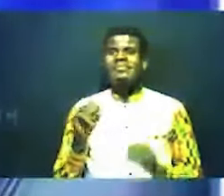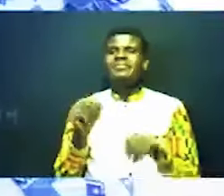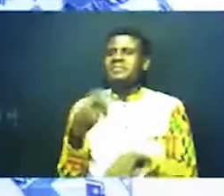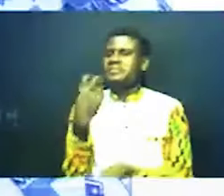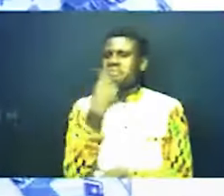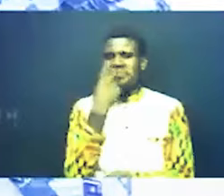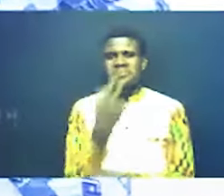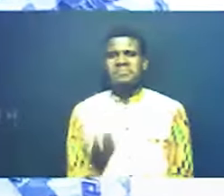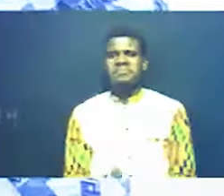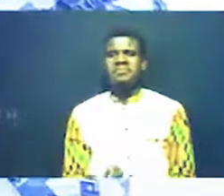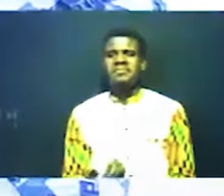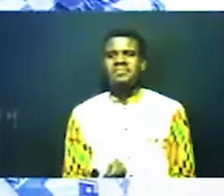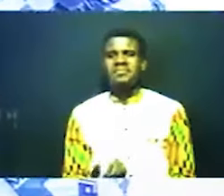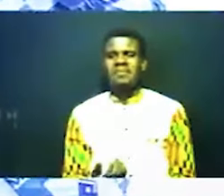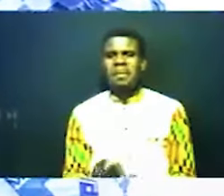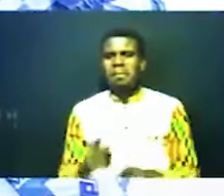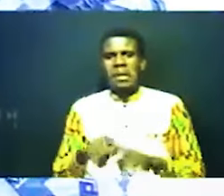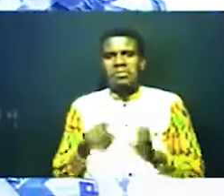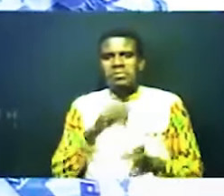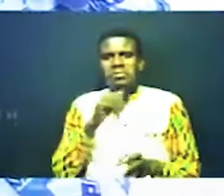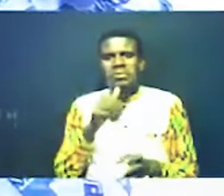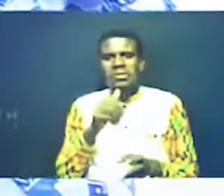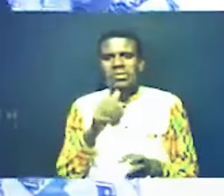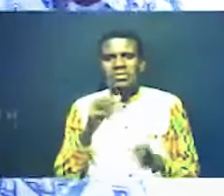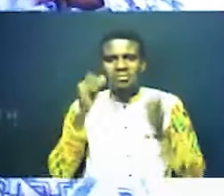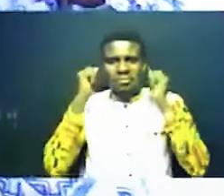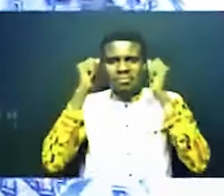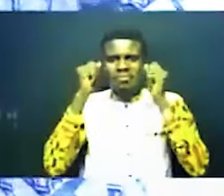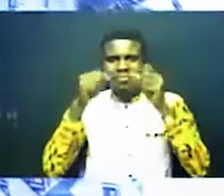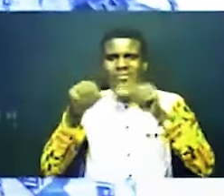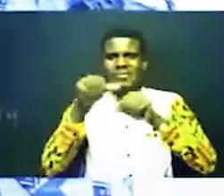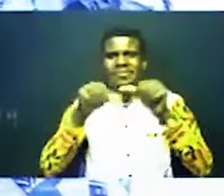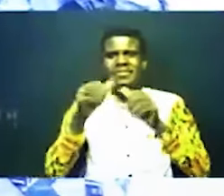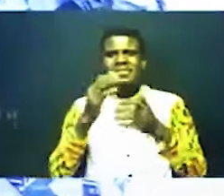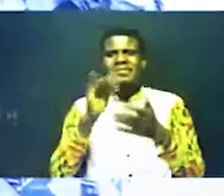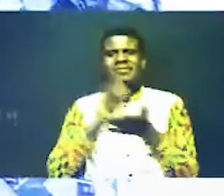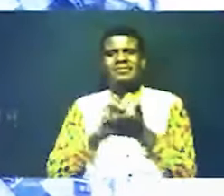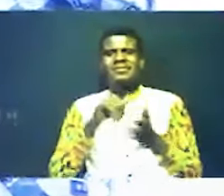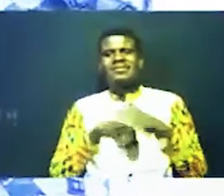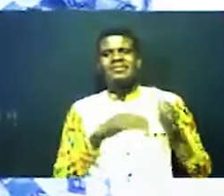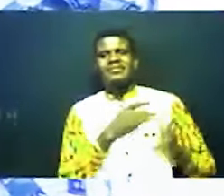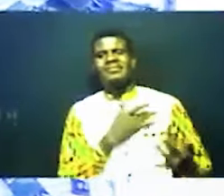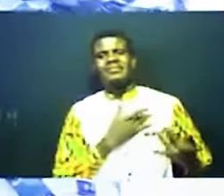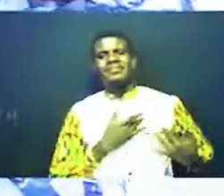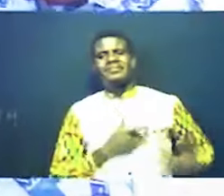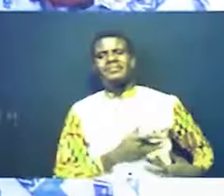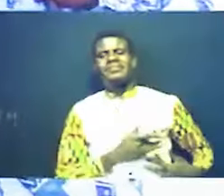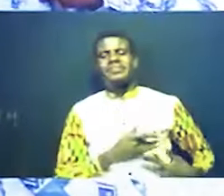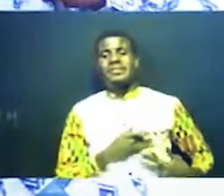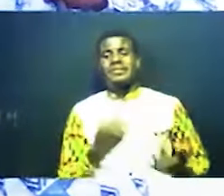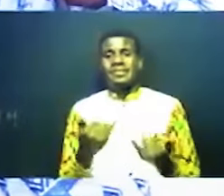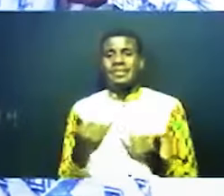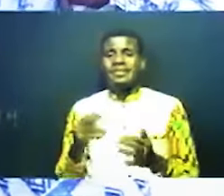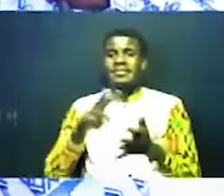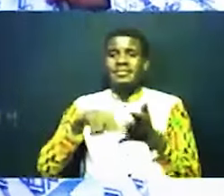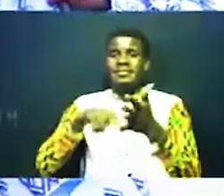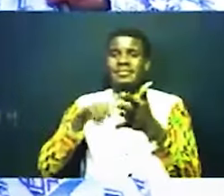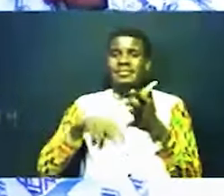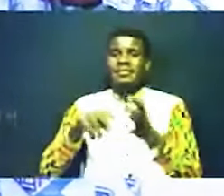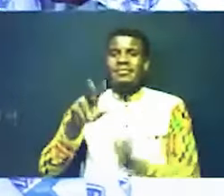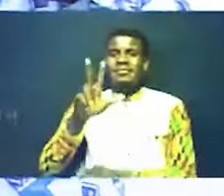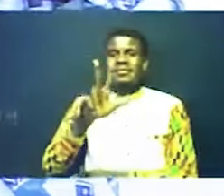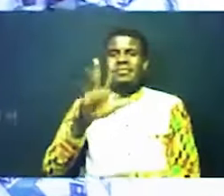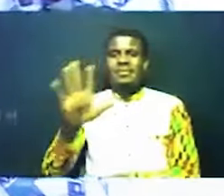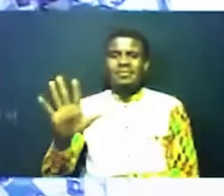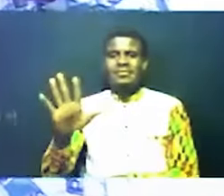but he doesn't mean that in his heart. Okay. Tode biya ni pa betu miya kambribi na anso ni free na kumemu. 35. Yeshua eduasa enumunoa.